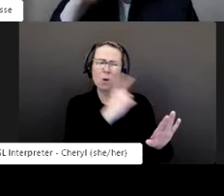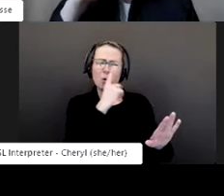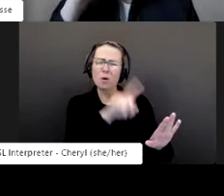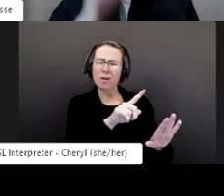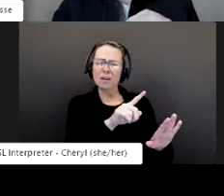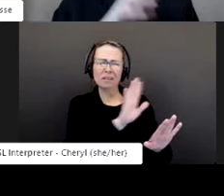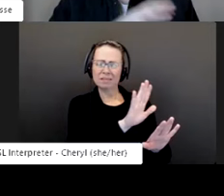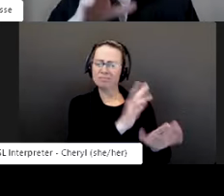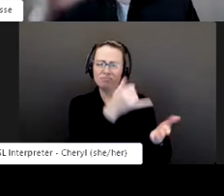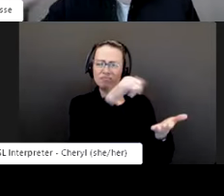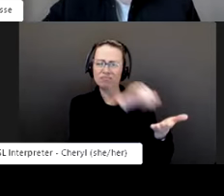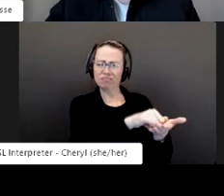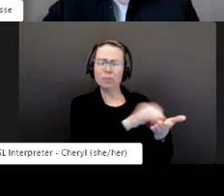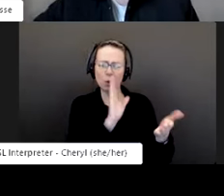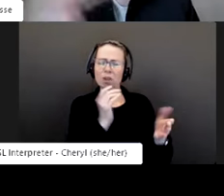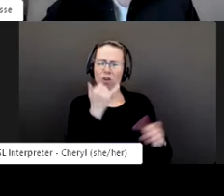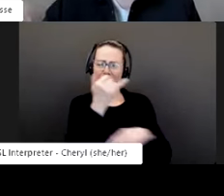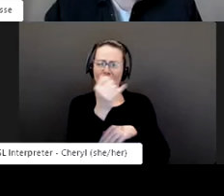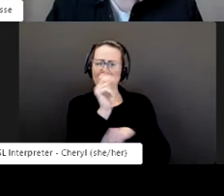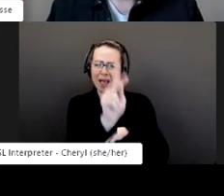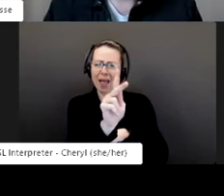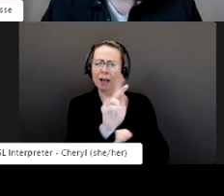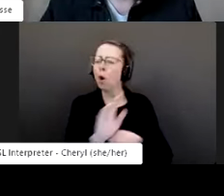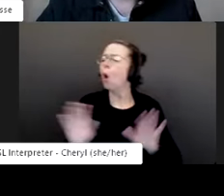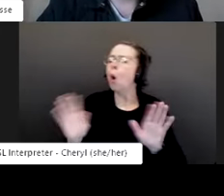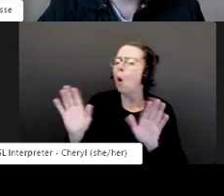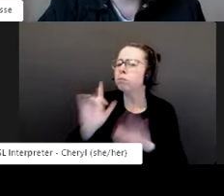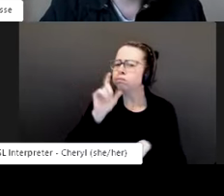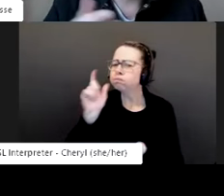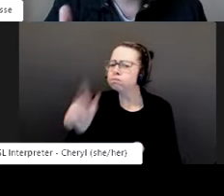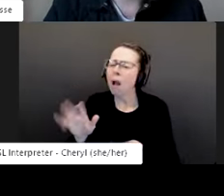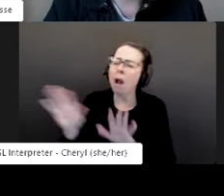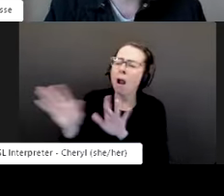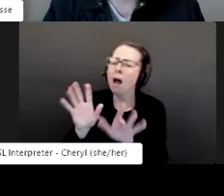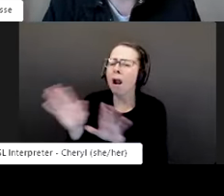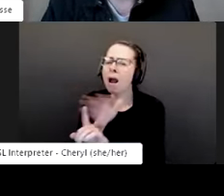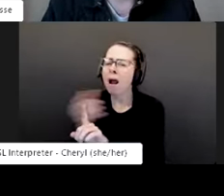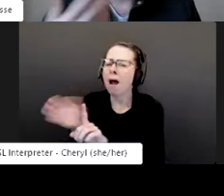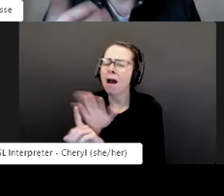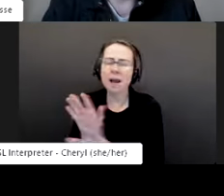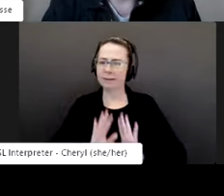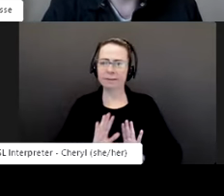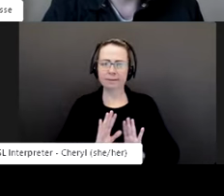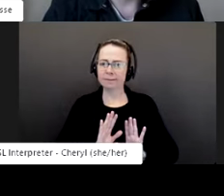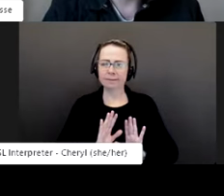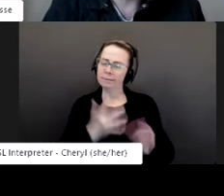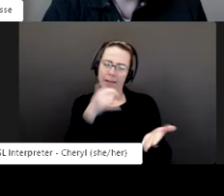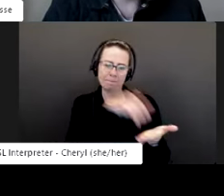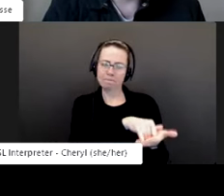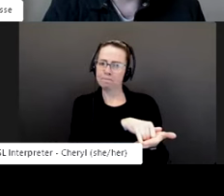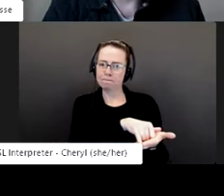But if they try to keep you on the line, don't trust it. And if you have any questions going forward about any of these kinds of